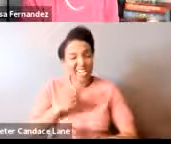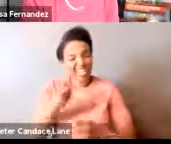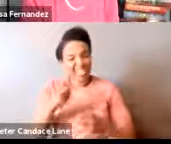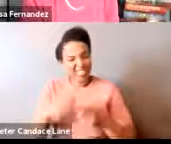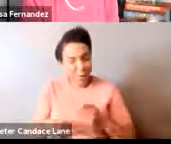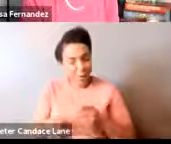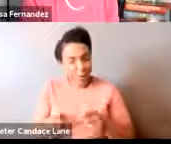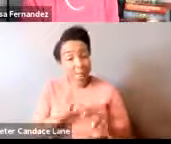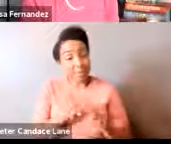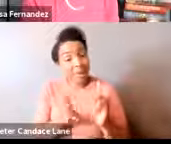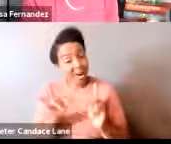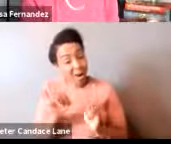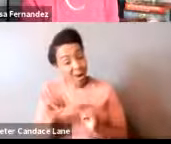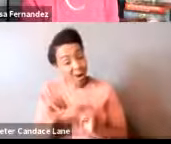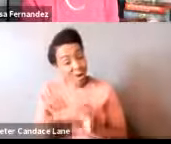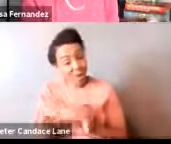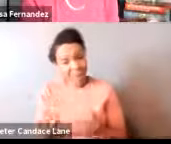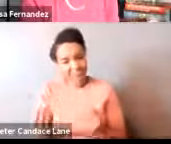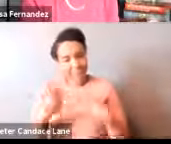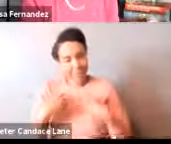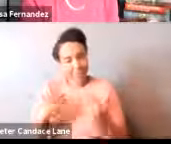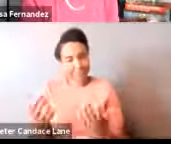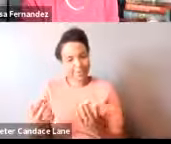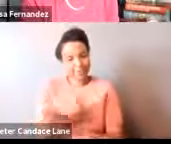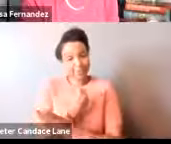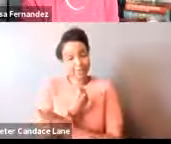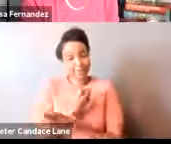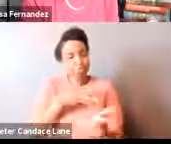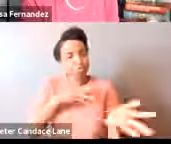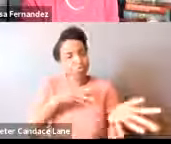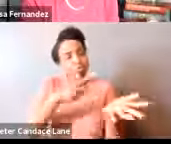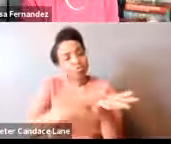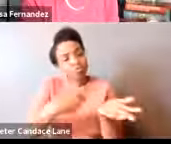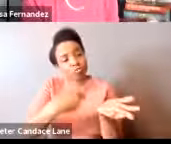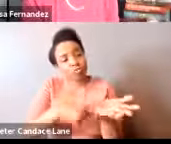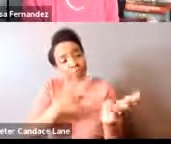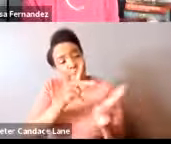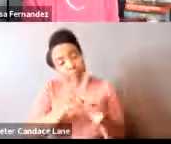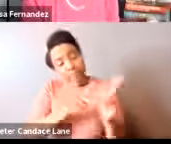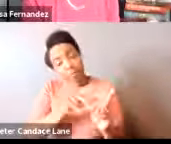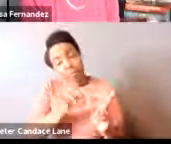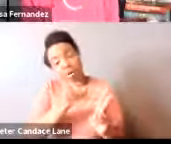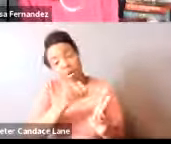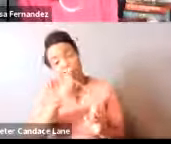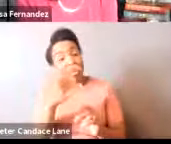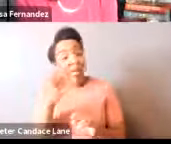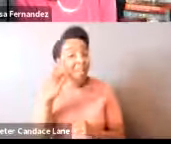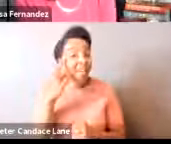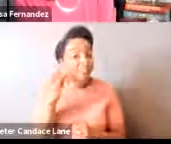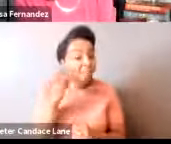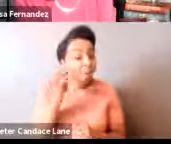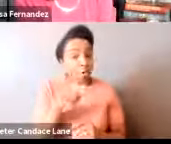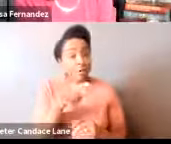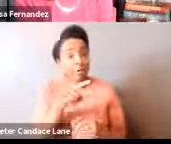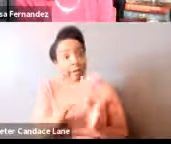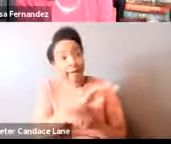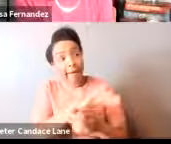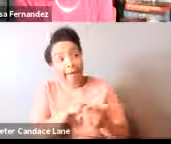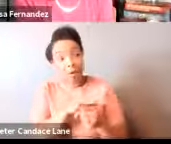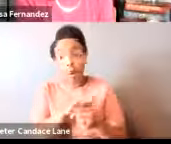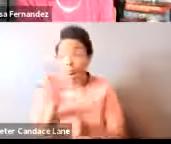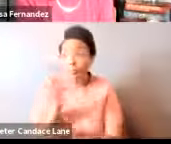a chance to, you know, I mean, talk to people who are in California or in